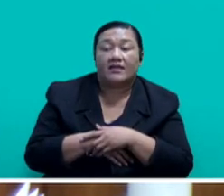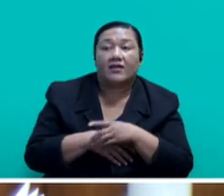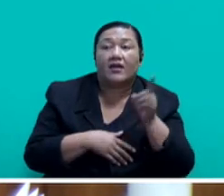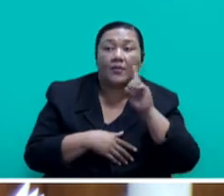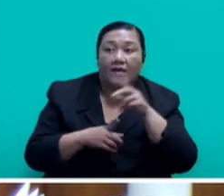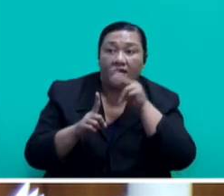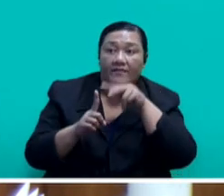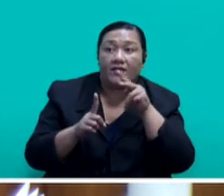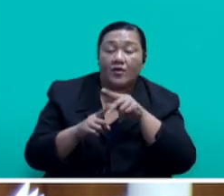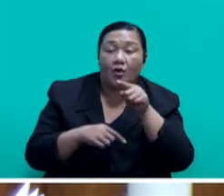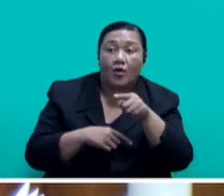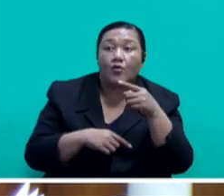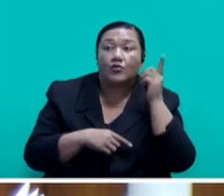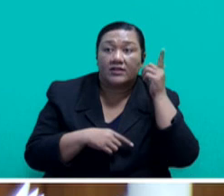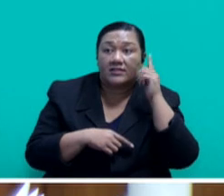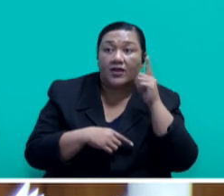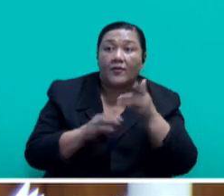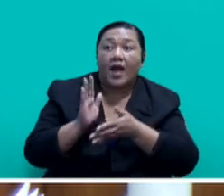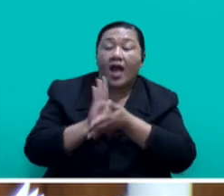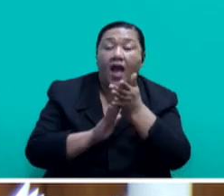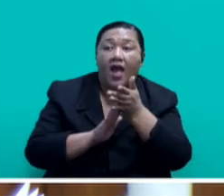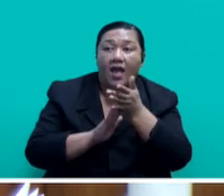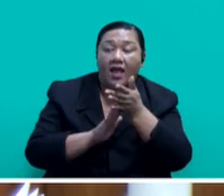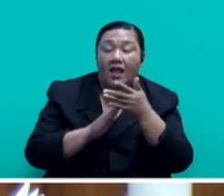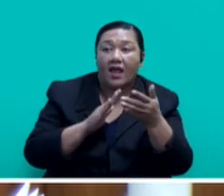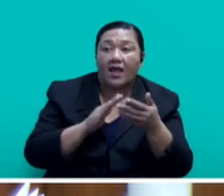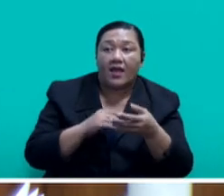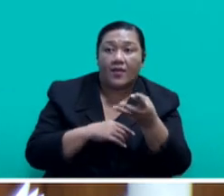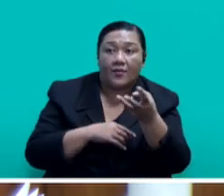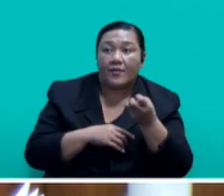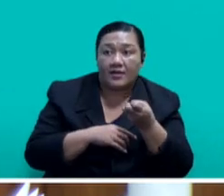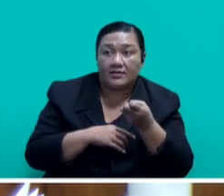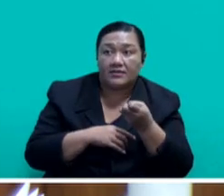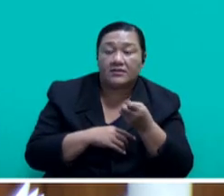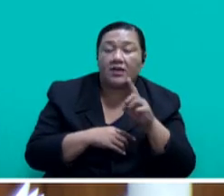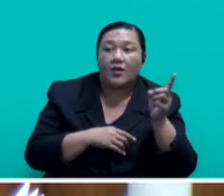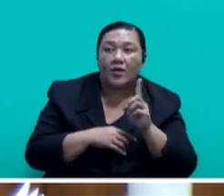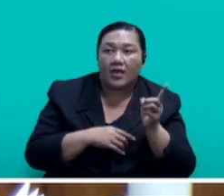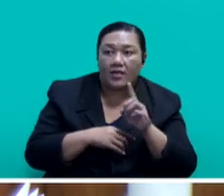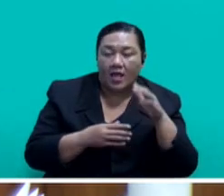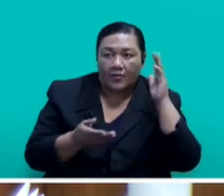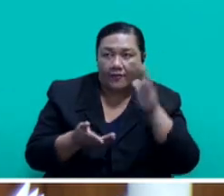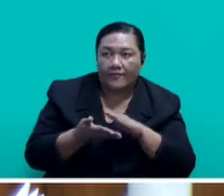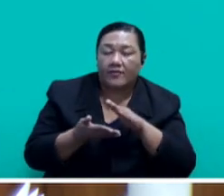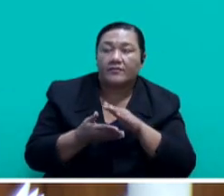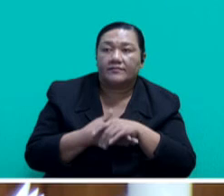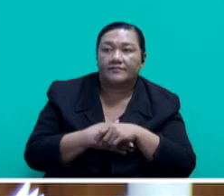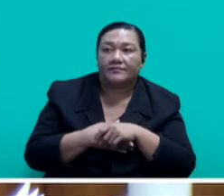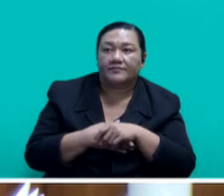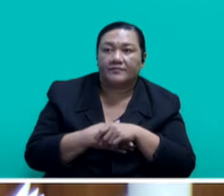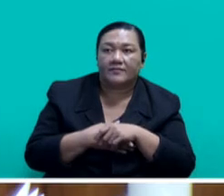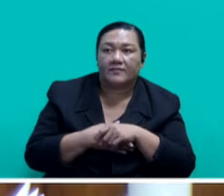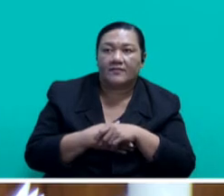those teachers who were on higher salary as graduates, as evaluated by the job evaluation exercise, should be